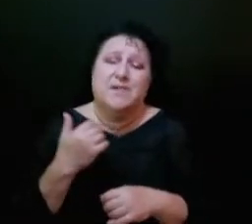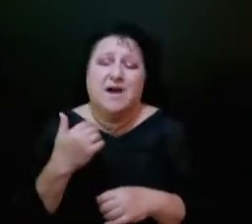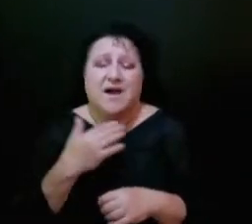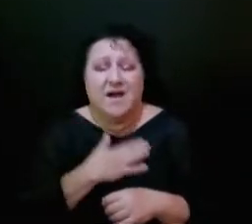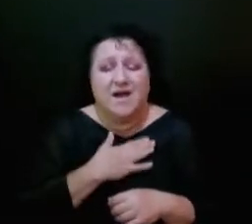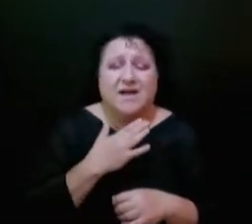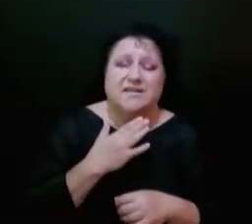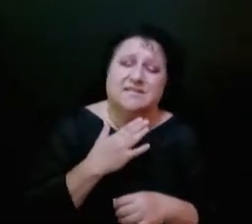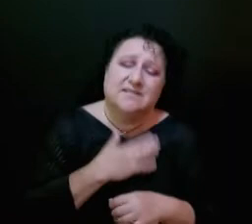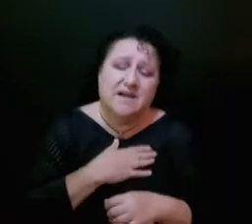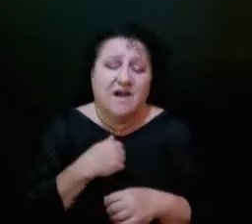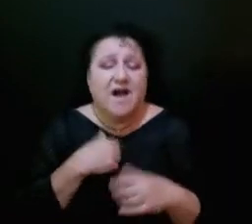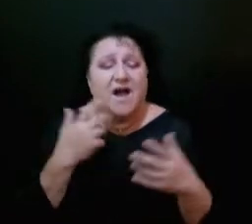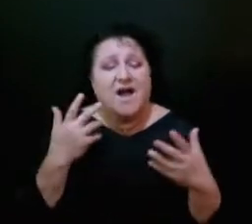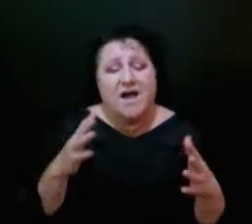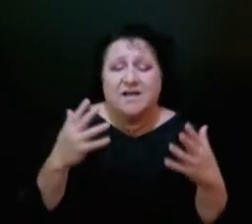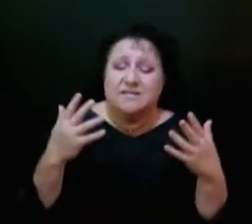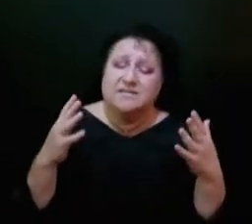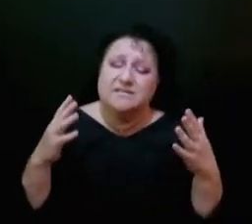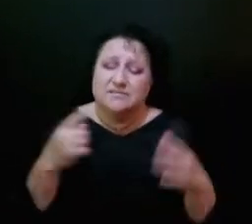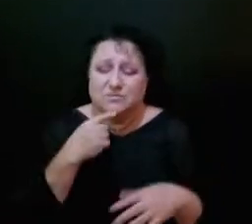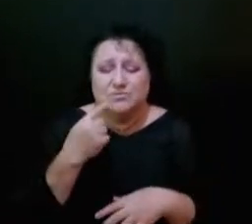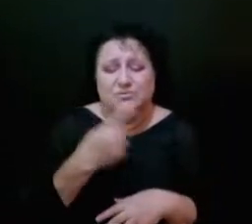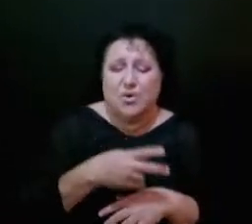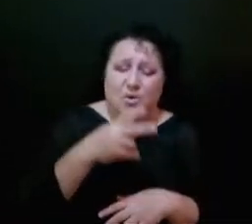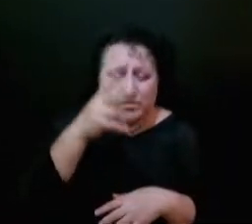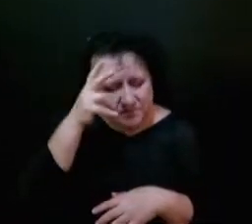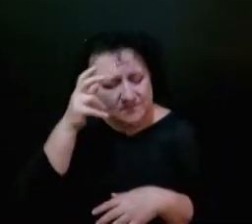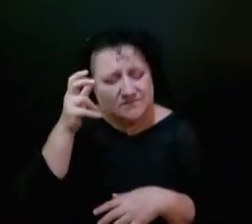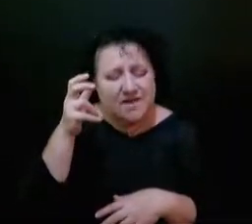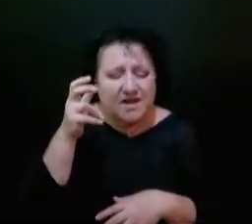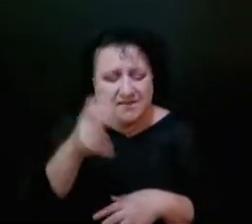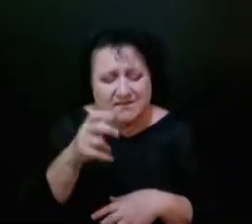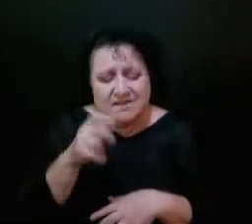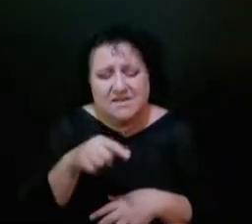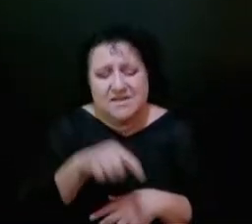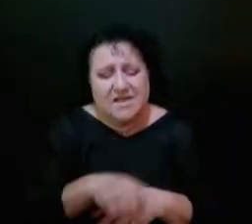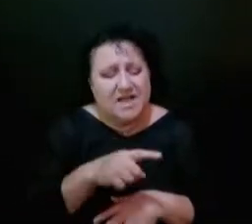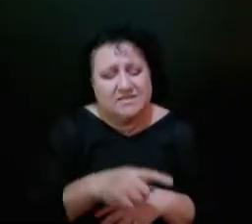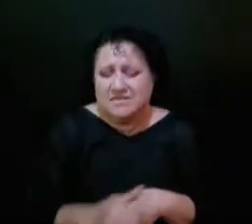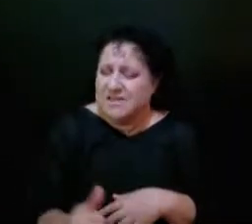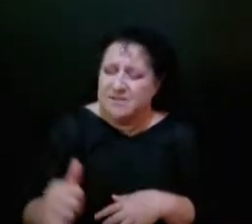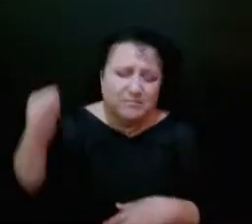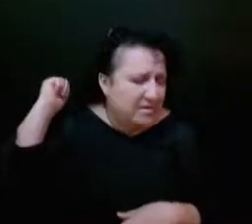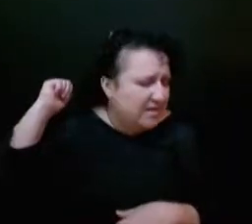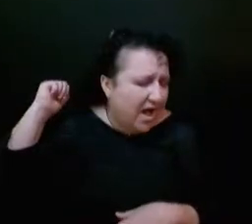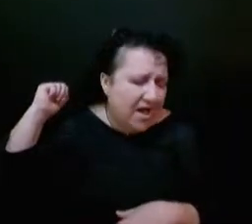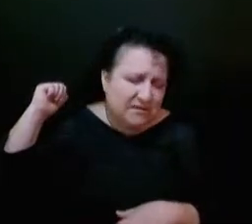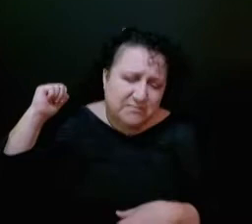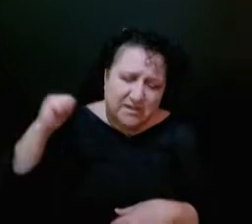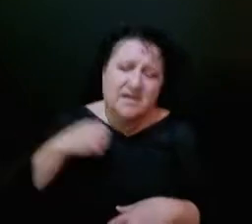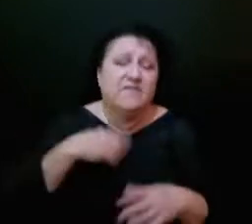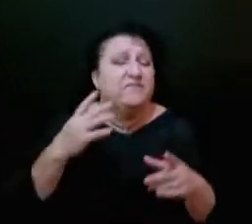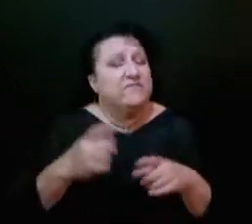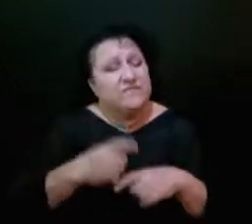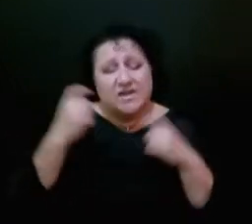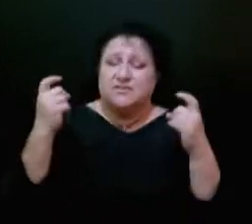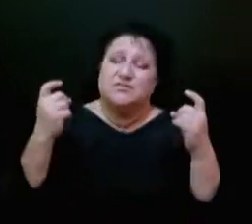mine. I told Satan, get thee behind.